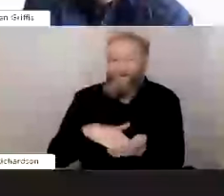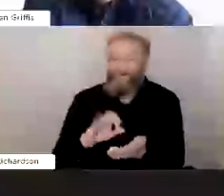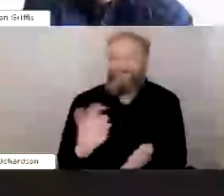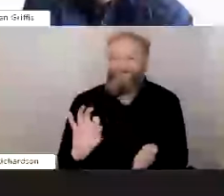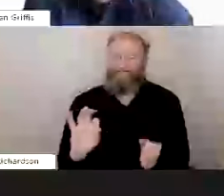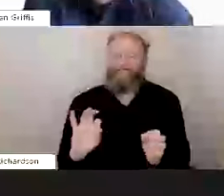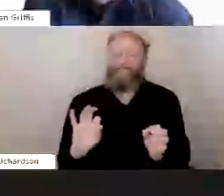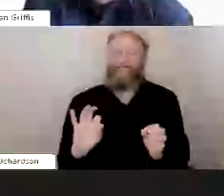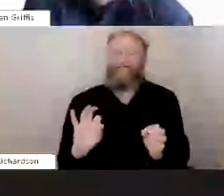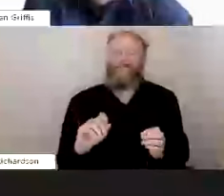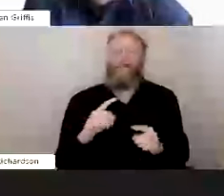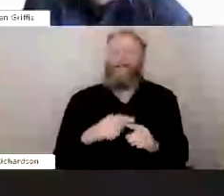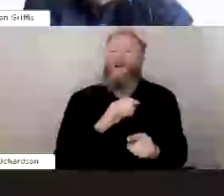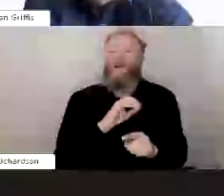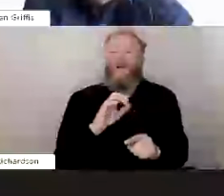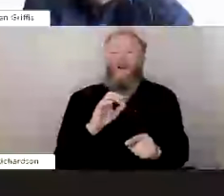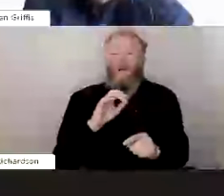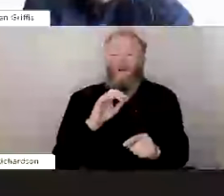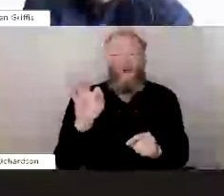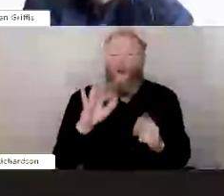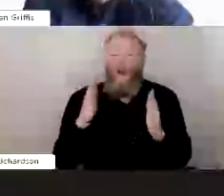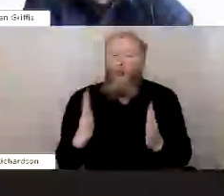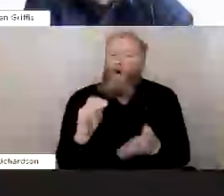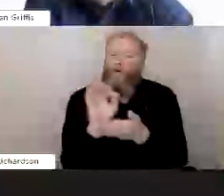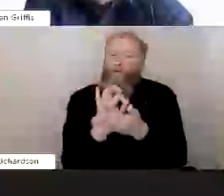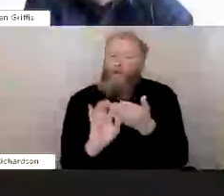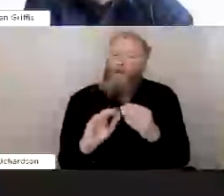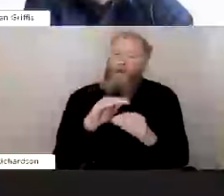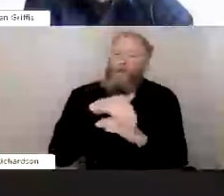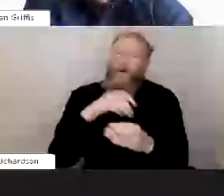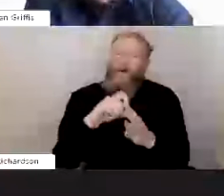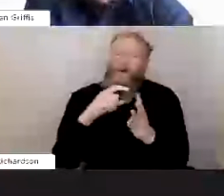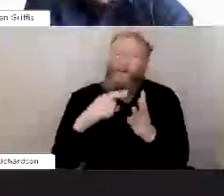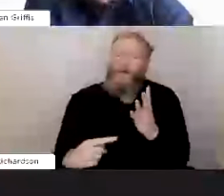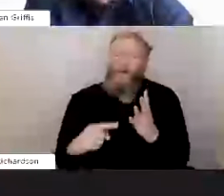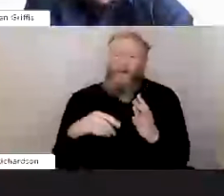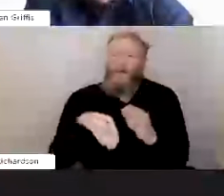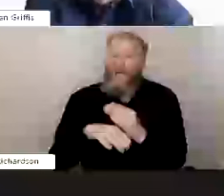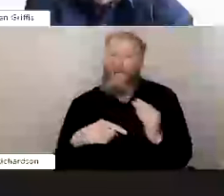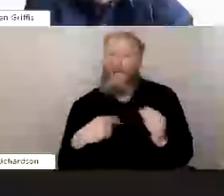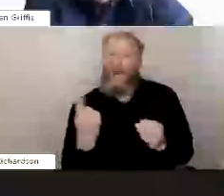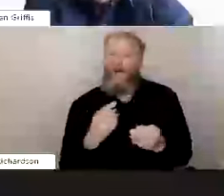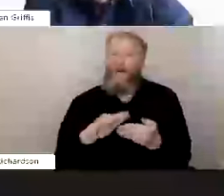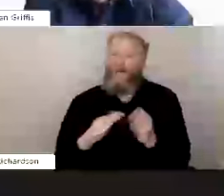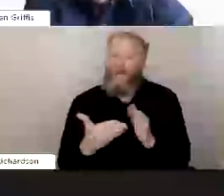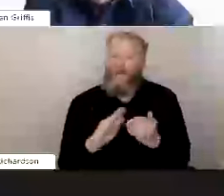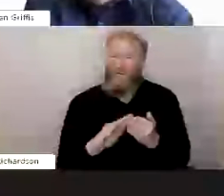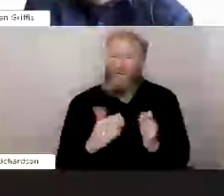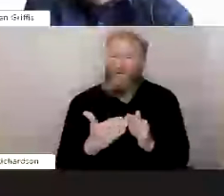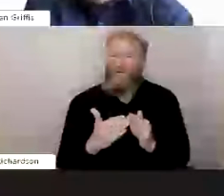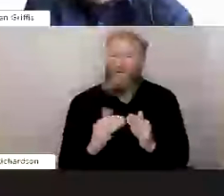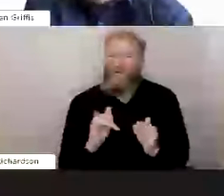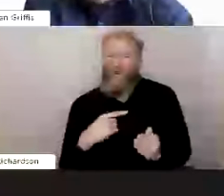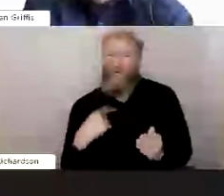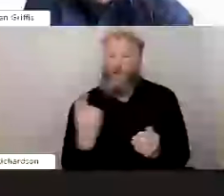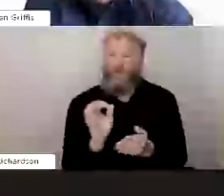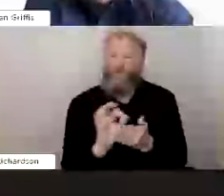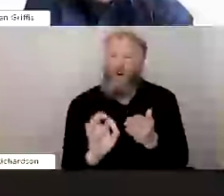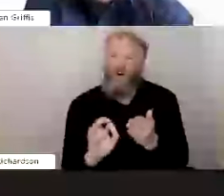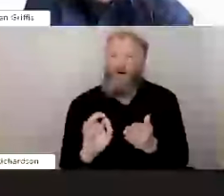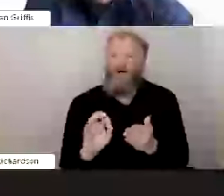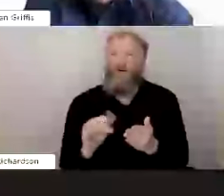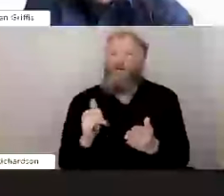note is there's very little written about disability in our communities. If there is, it's probably written by us at FPDN or Dr. Scott Avery, who some of you would